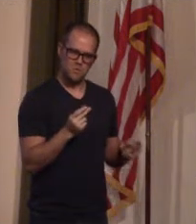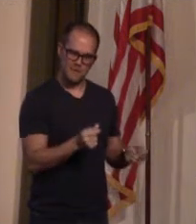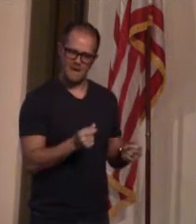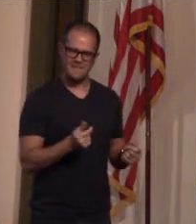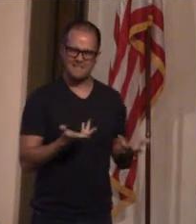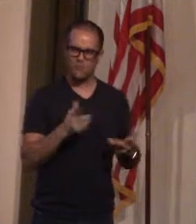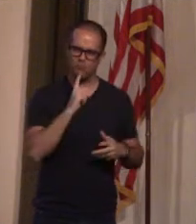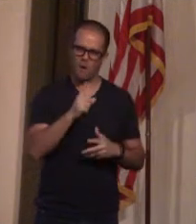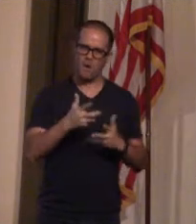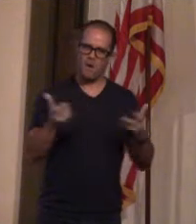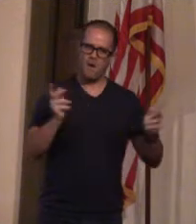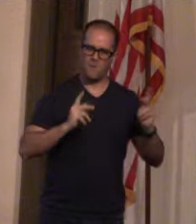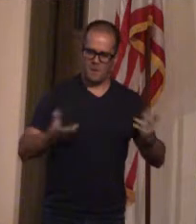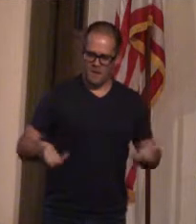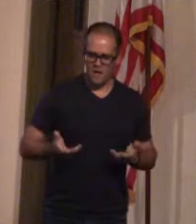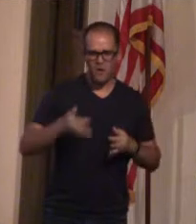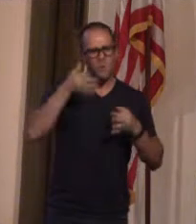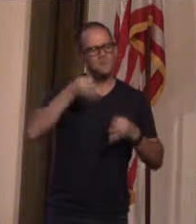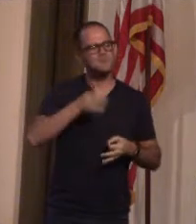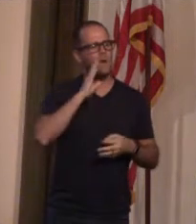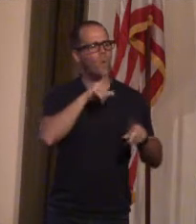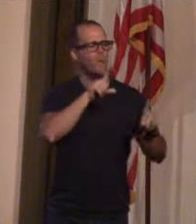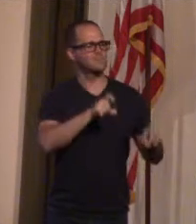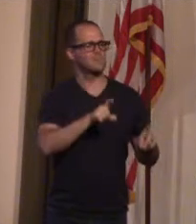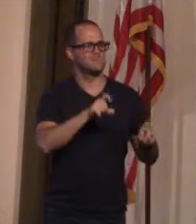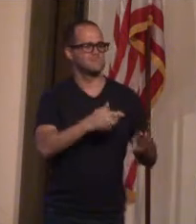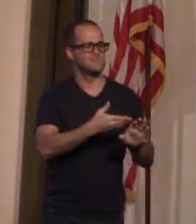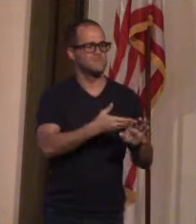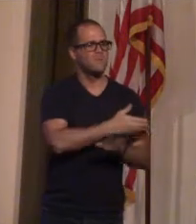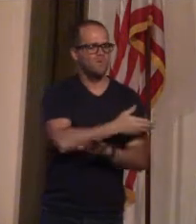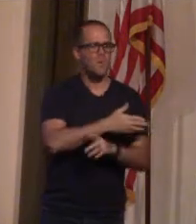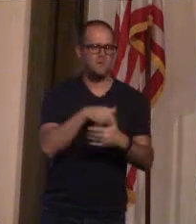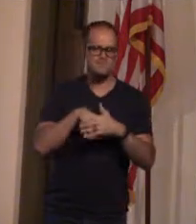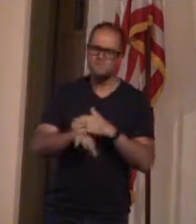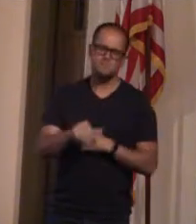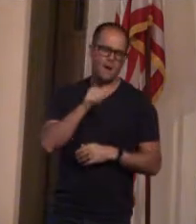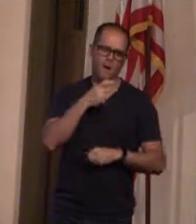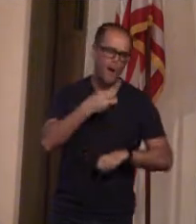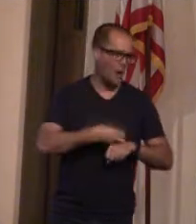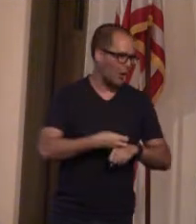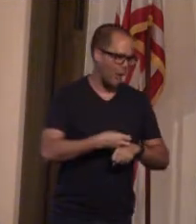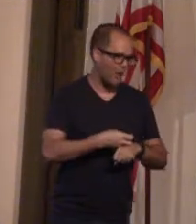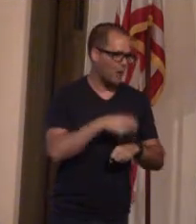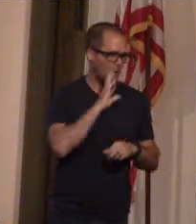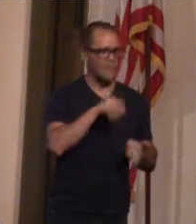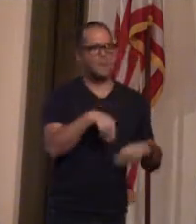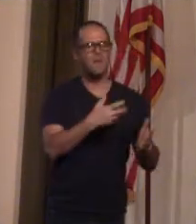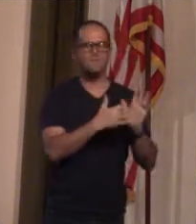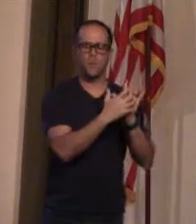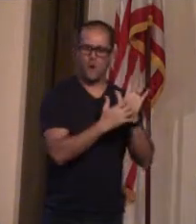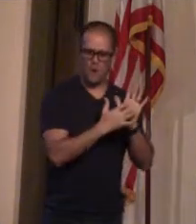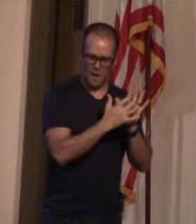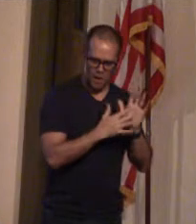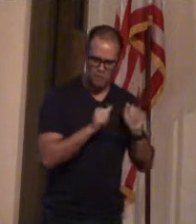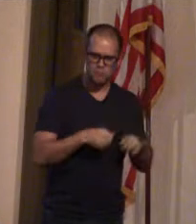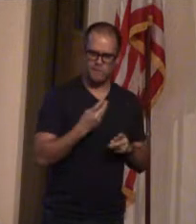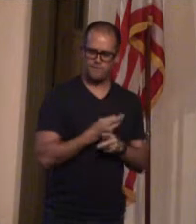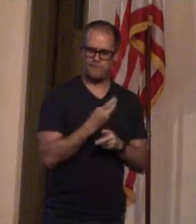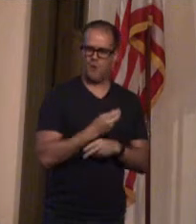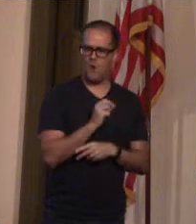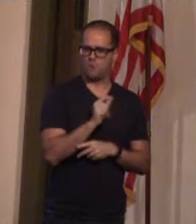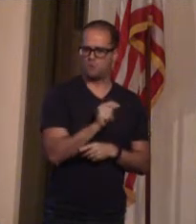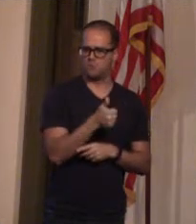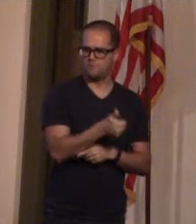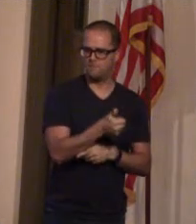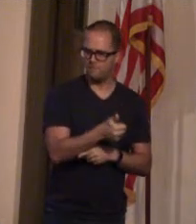the best alternative for me. So, hey, I'm glad to see you. And St. Peter says, not so fast. It's getting kind of crowded up here. So